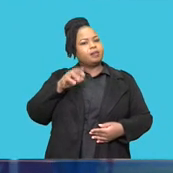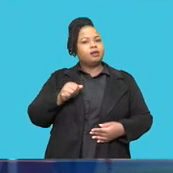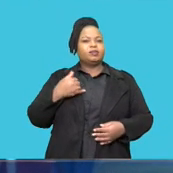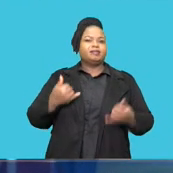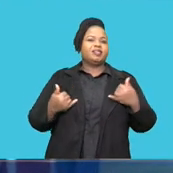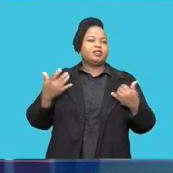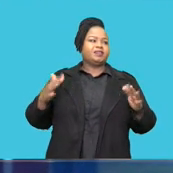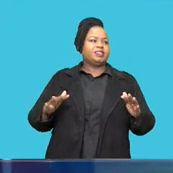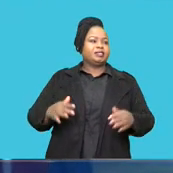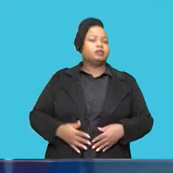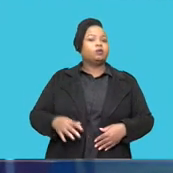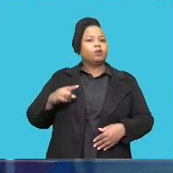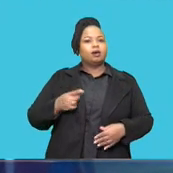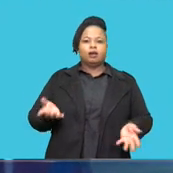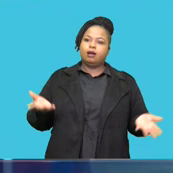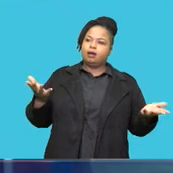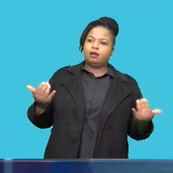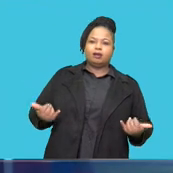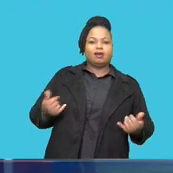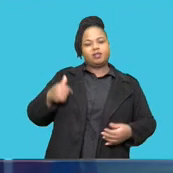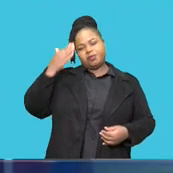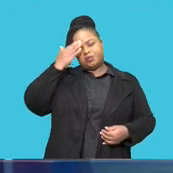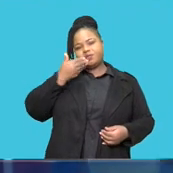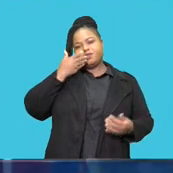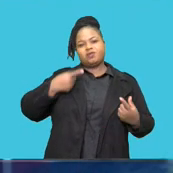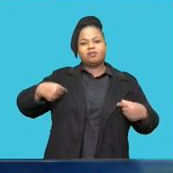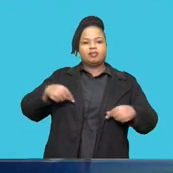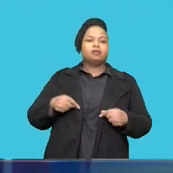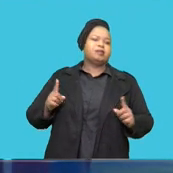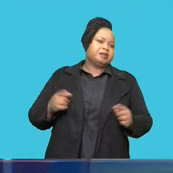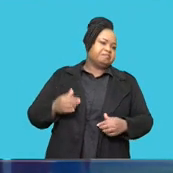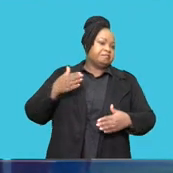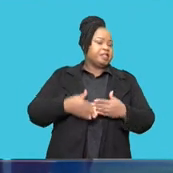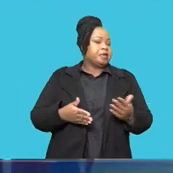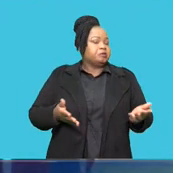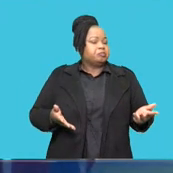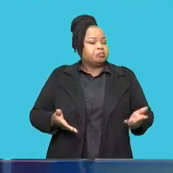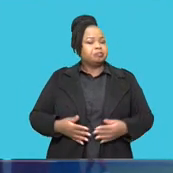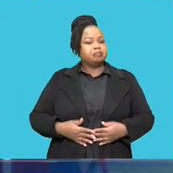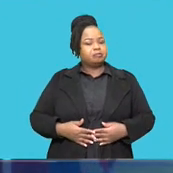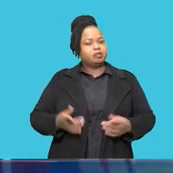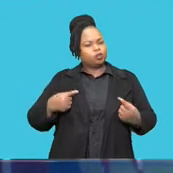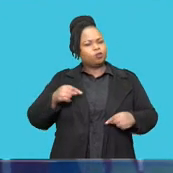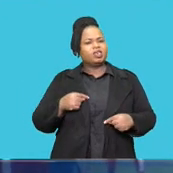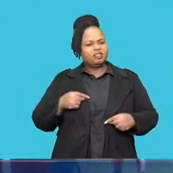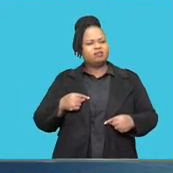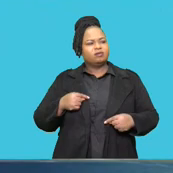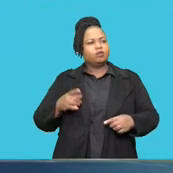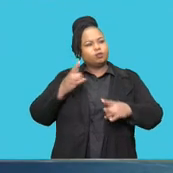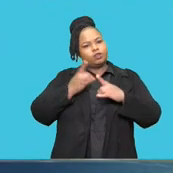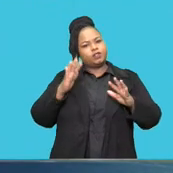see, until to the final, where they now they started to know about us. But at the end of the day, we are over the moon. We have